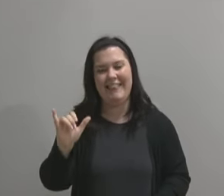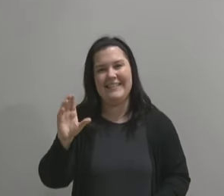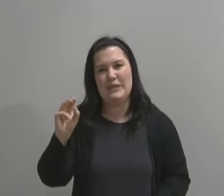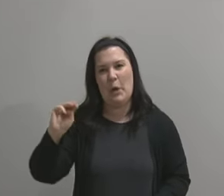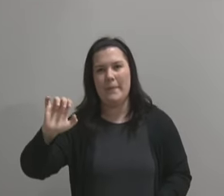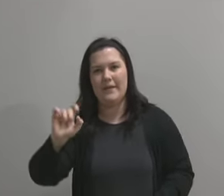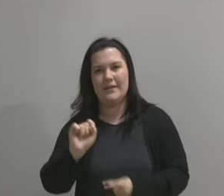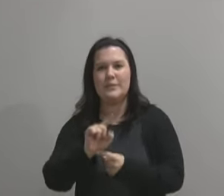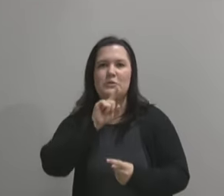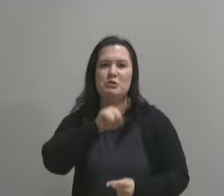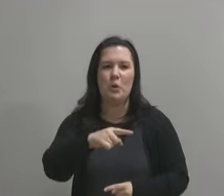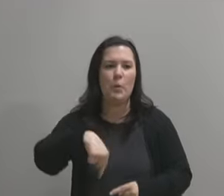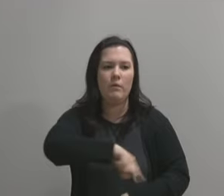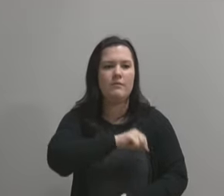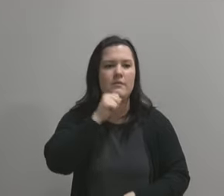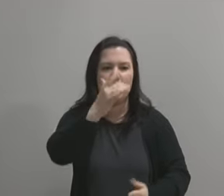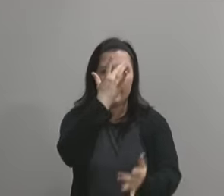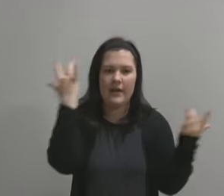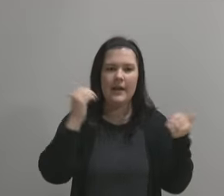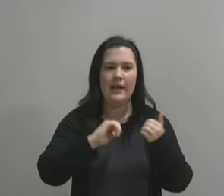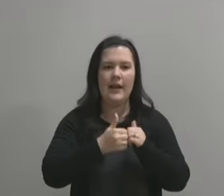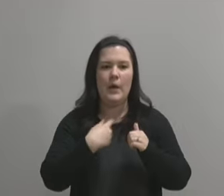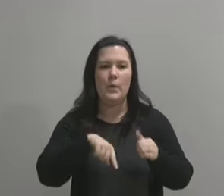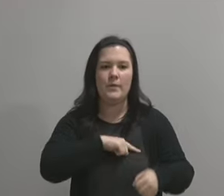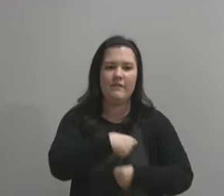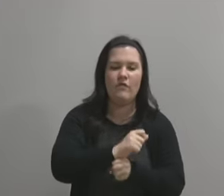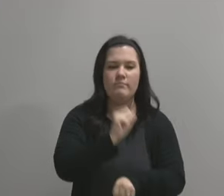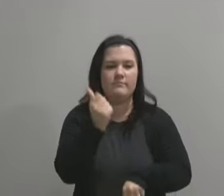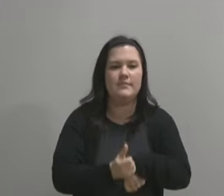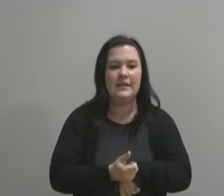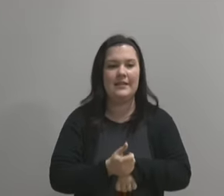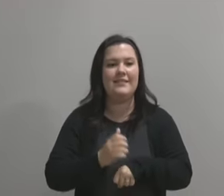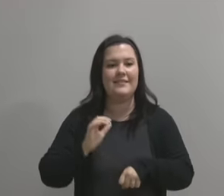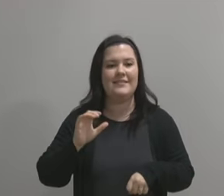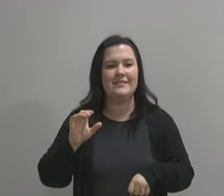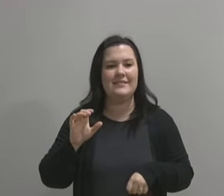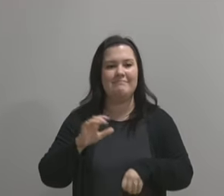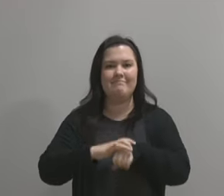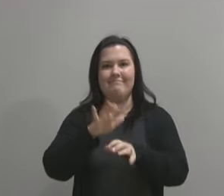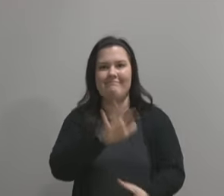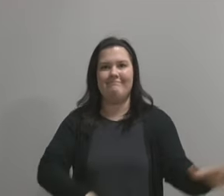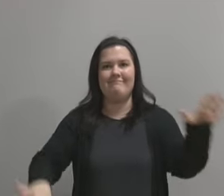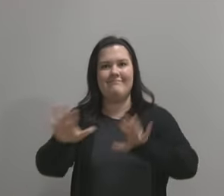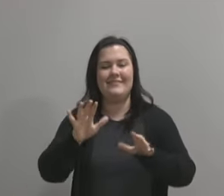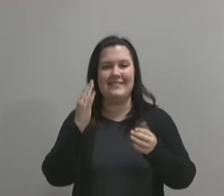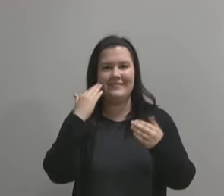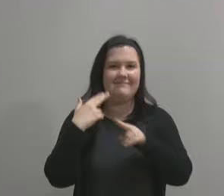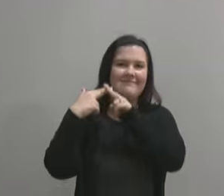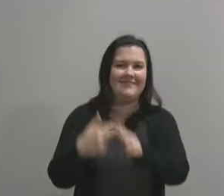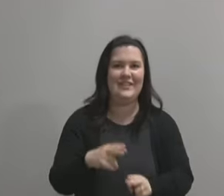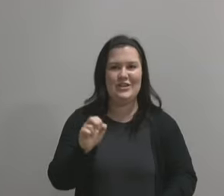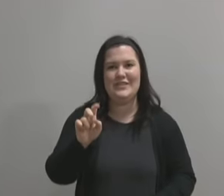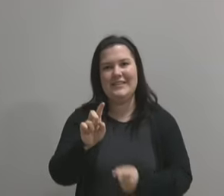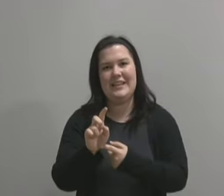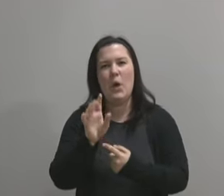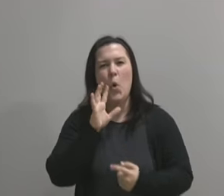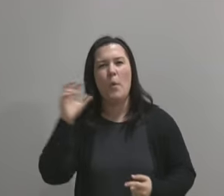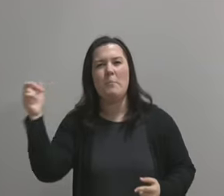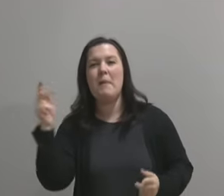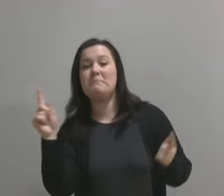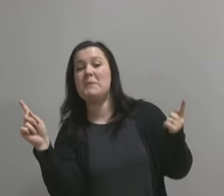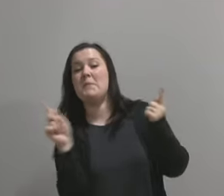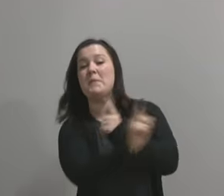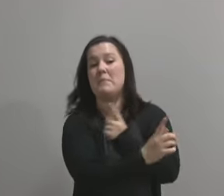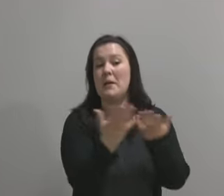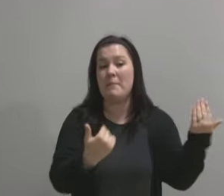certain none of us will forget how we formed and flourished during our time in the solar system known as UT Dallas. I just hope that we'll all return from orbit somewhere along our paths